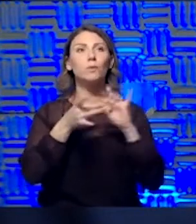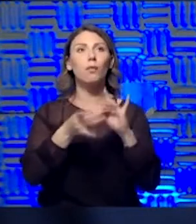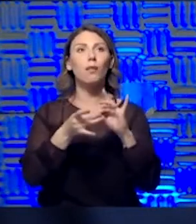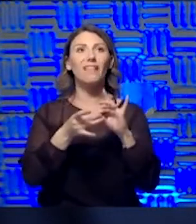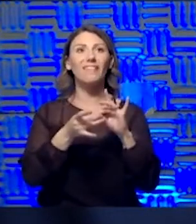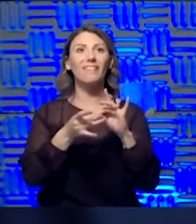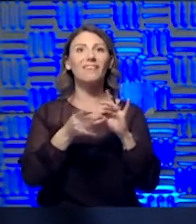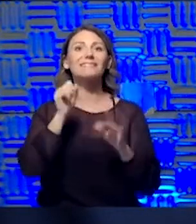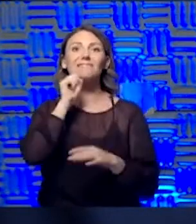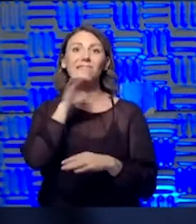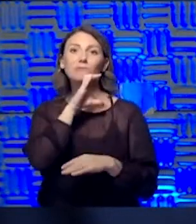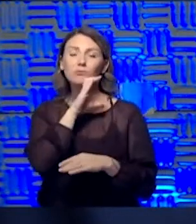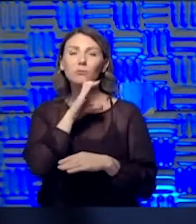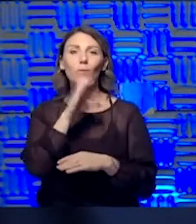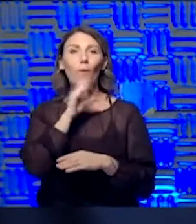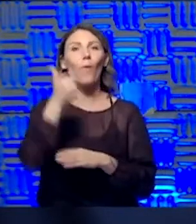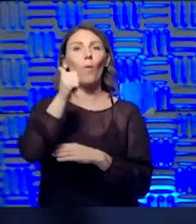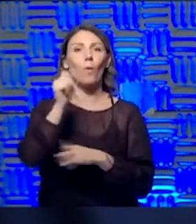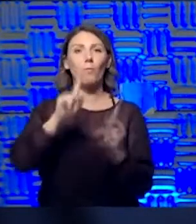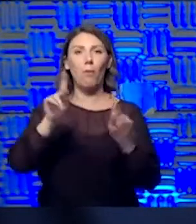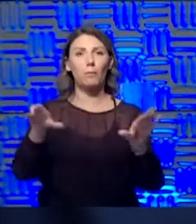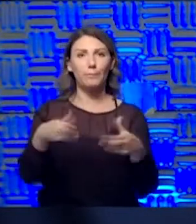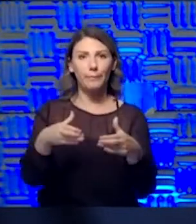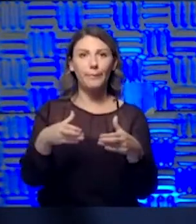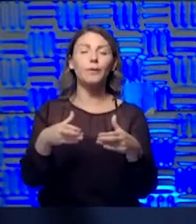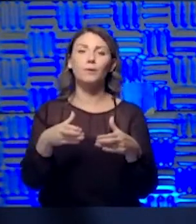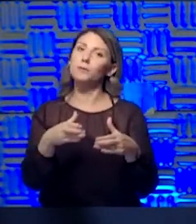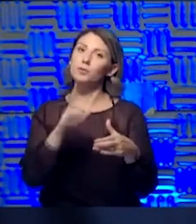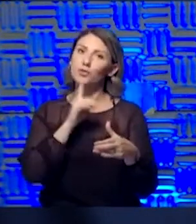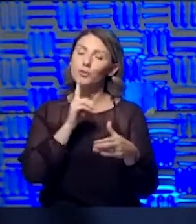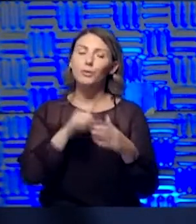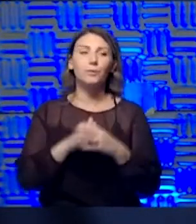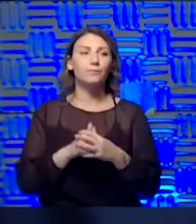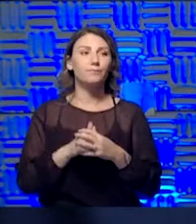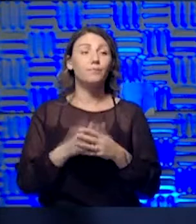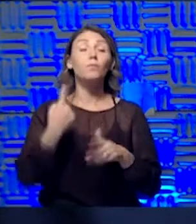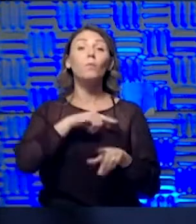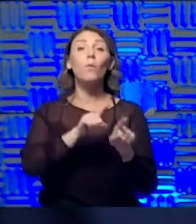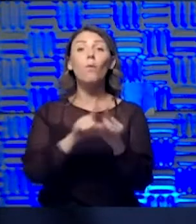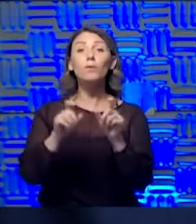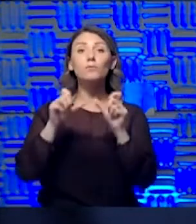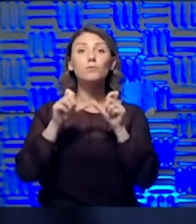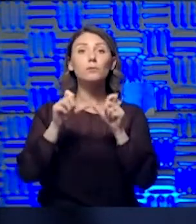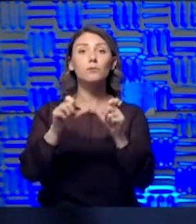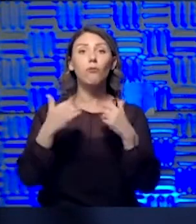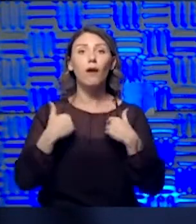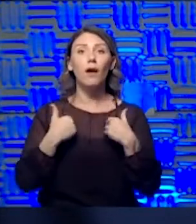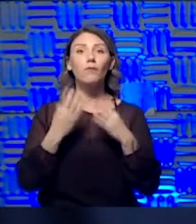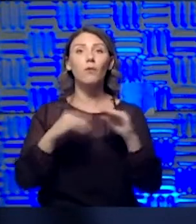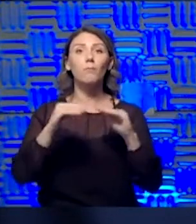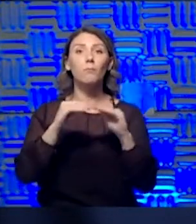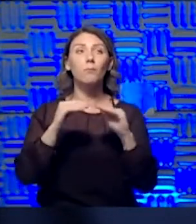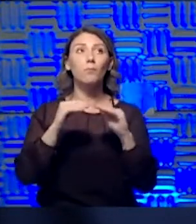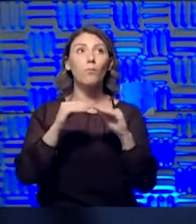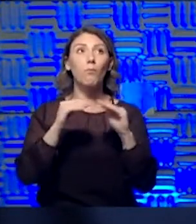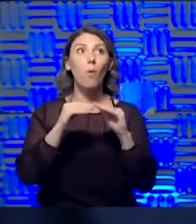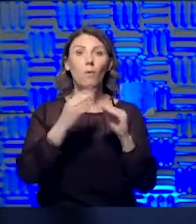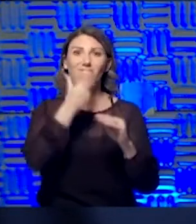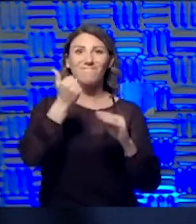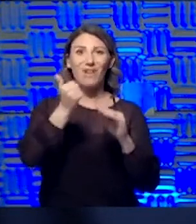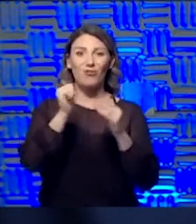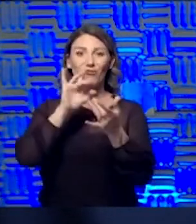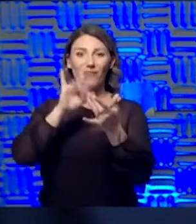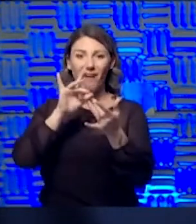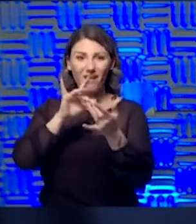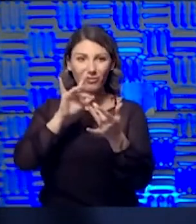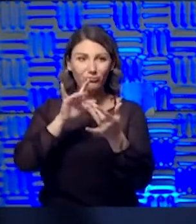older population for sure, and that's why we also continue to have really good contact. And we had Dr. Calendar